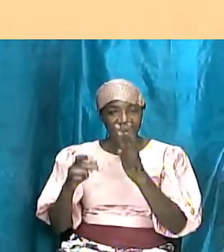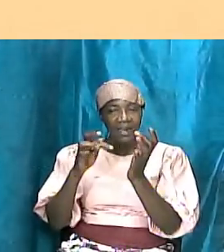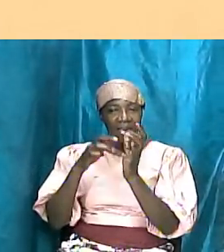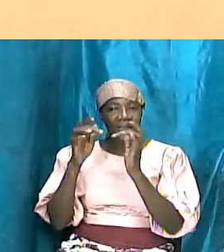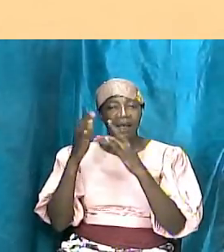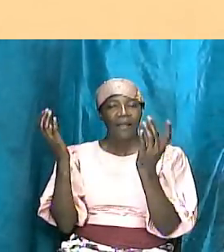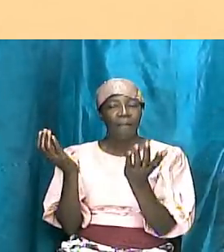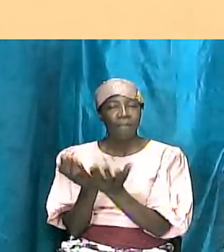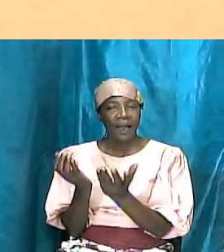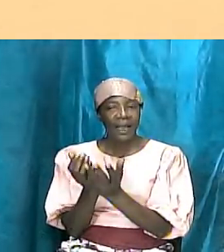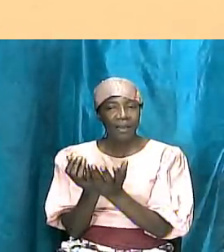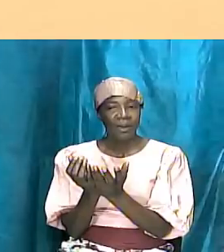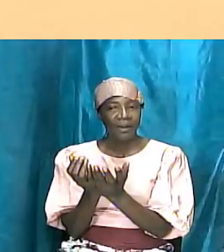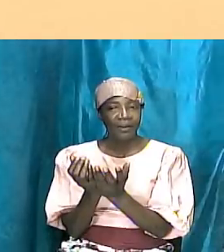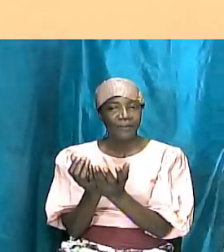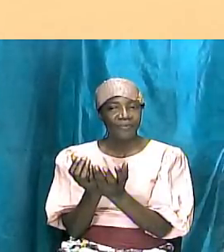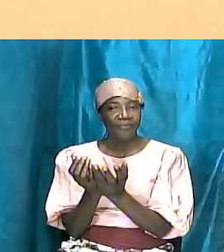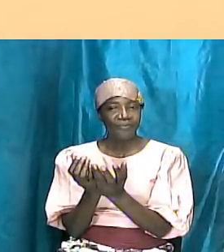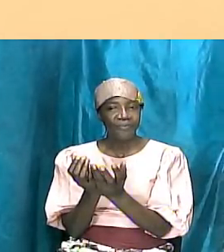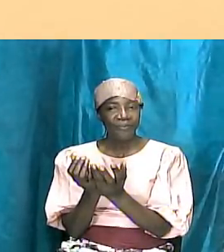The central theme